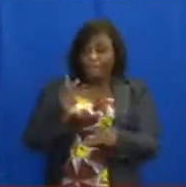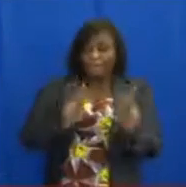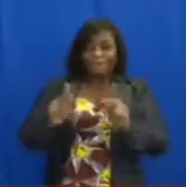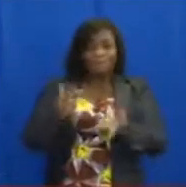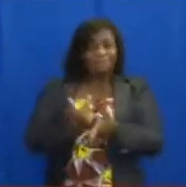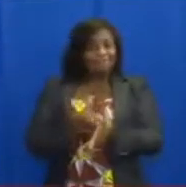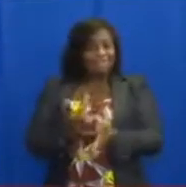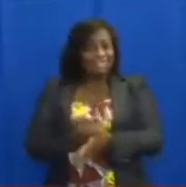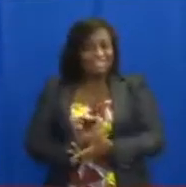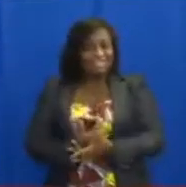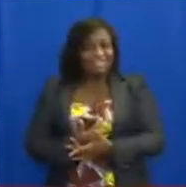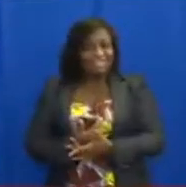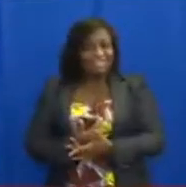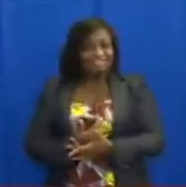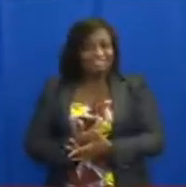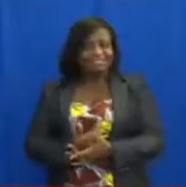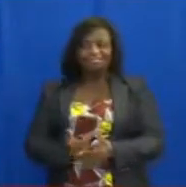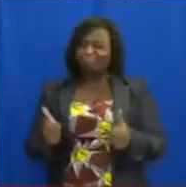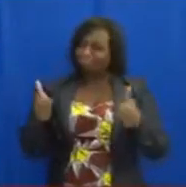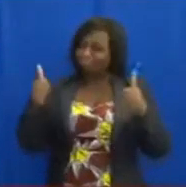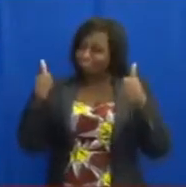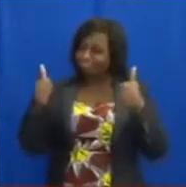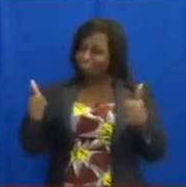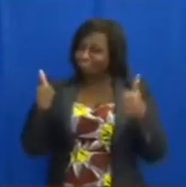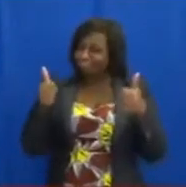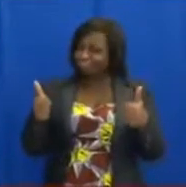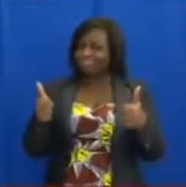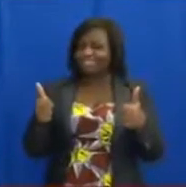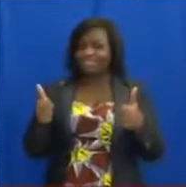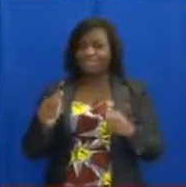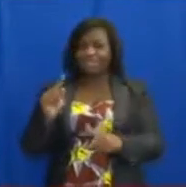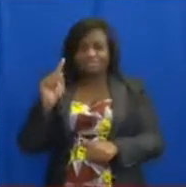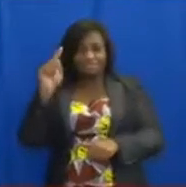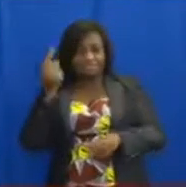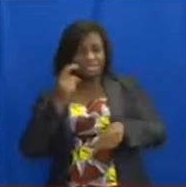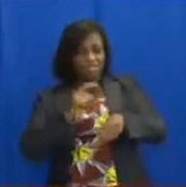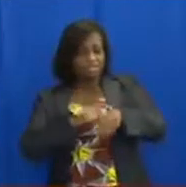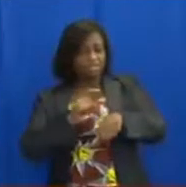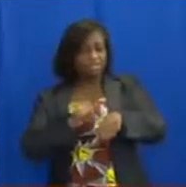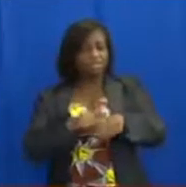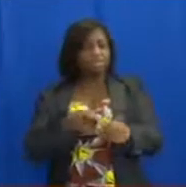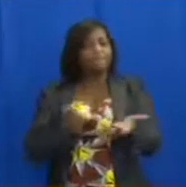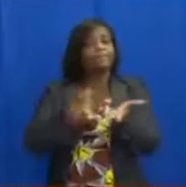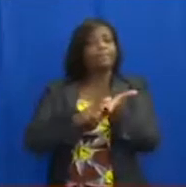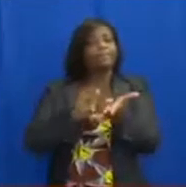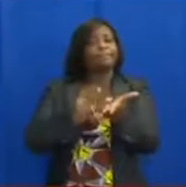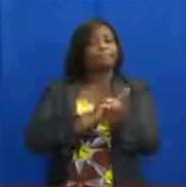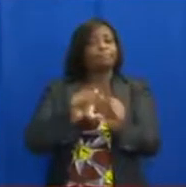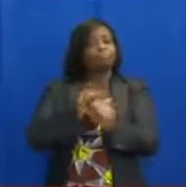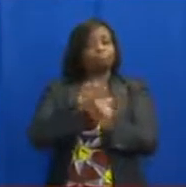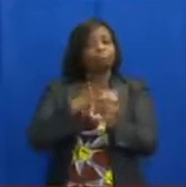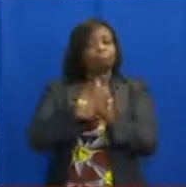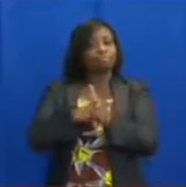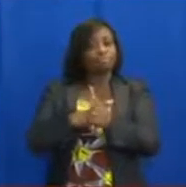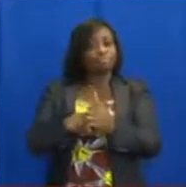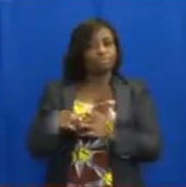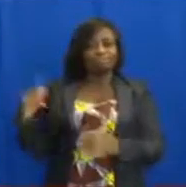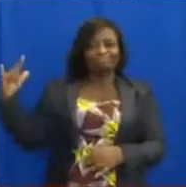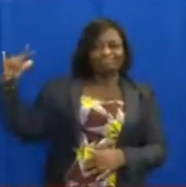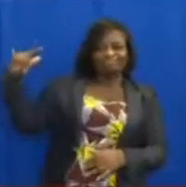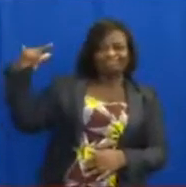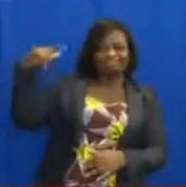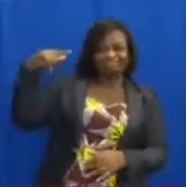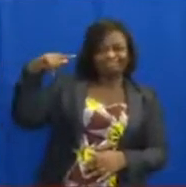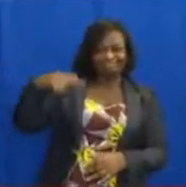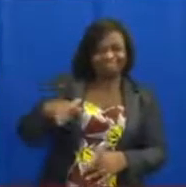Fellow Ghanaians, it has been well established that the very first cases of COVID-19 in Ghana were